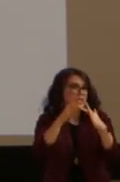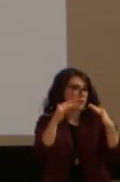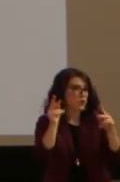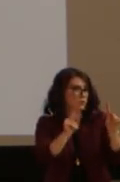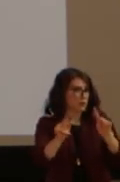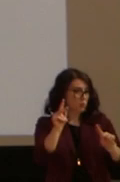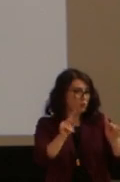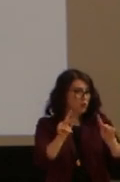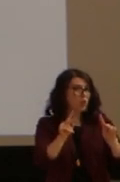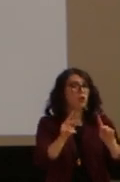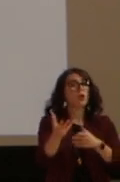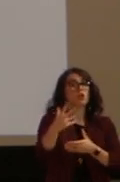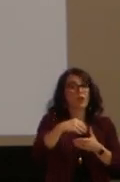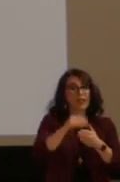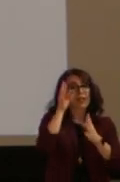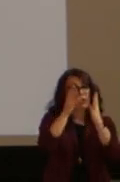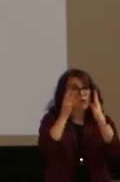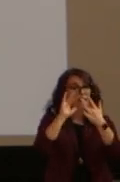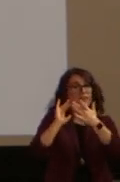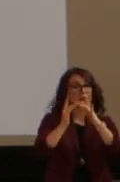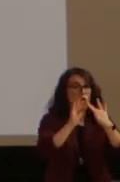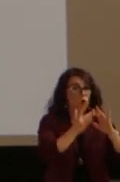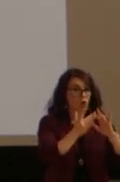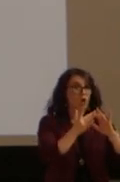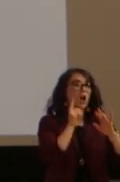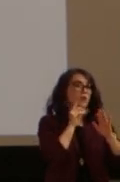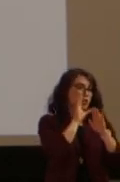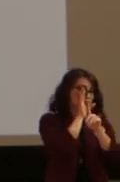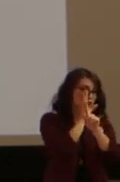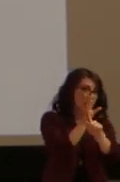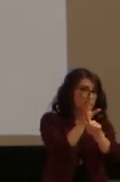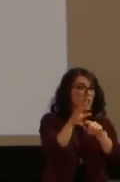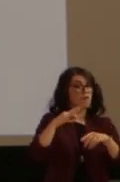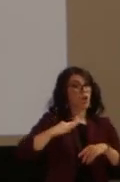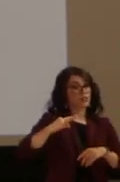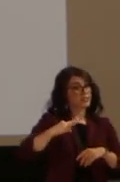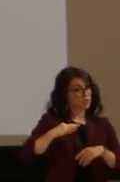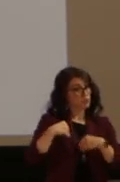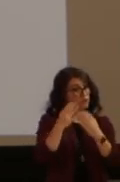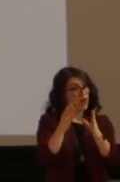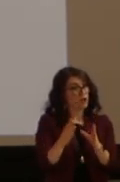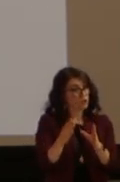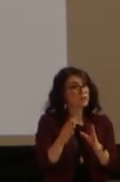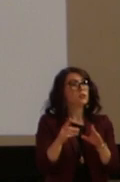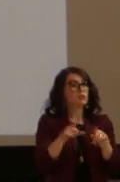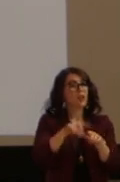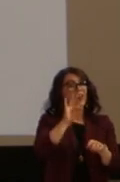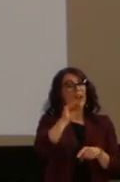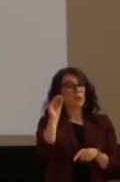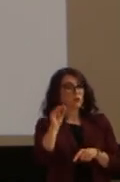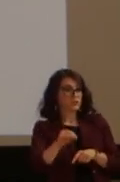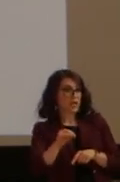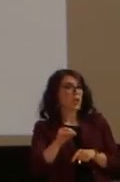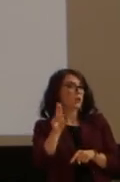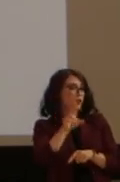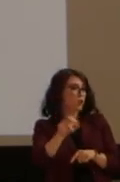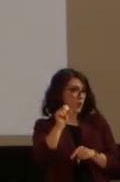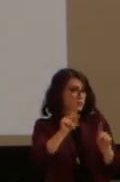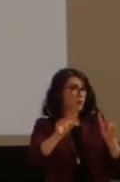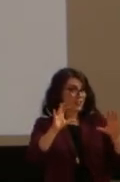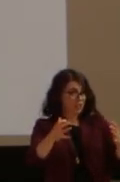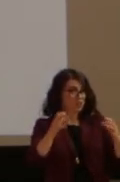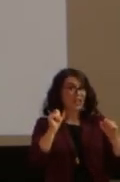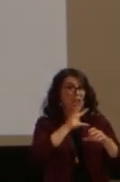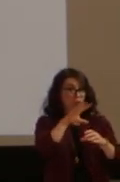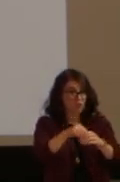an innovative network of direct volunteer partners who can reach 90% of the U.S. population